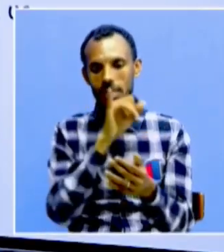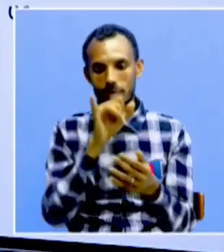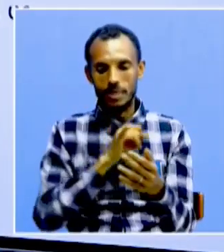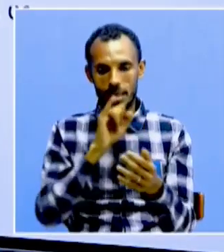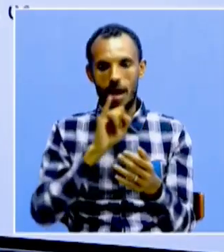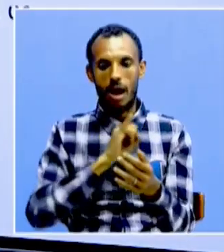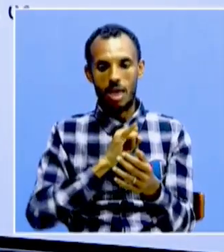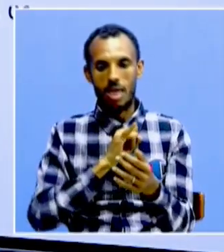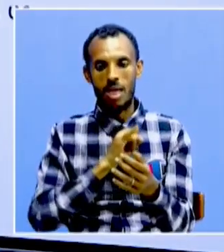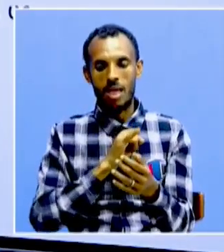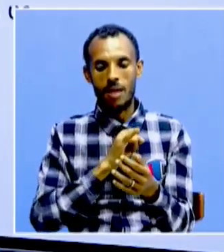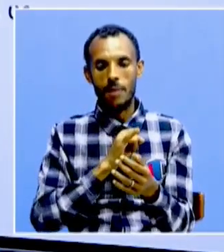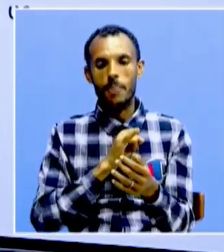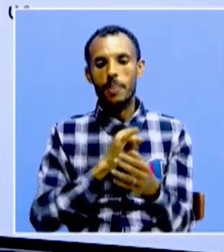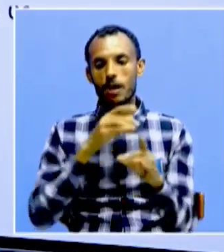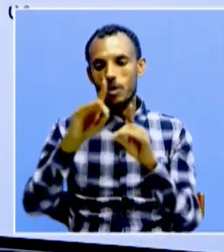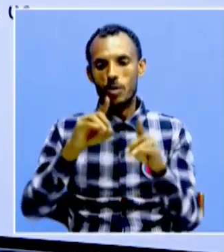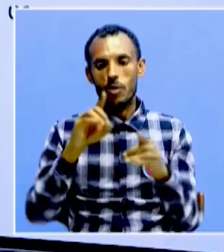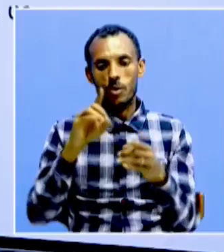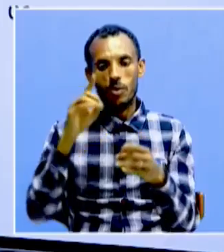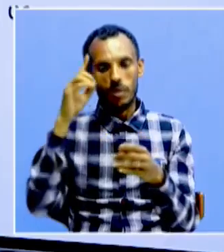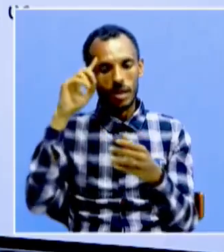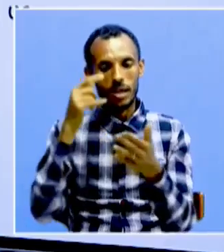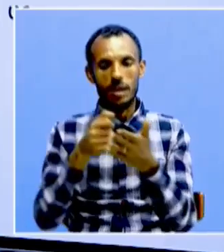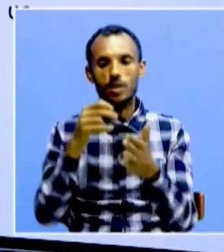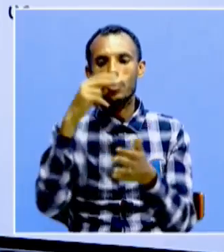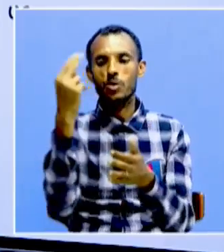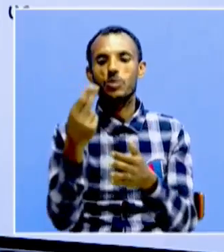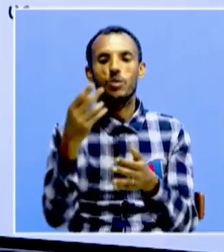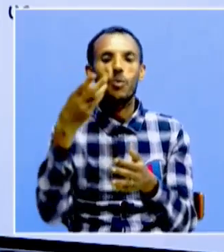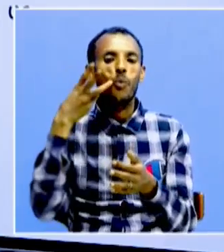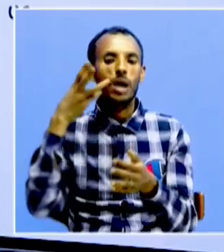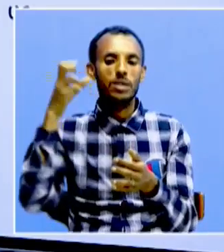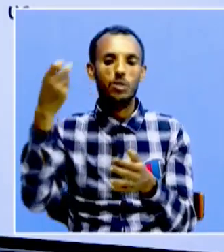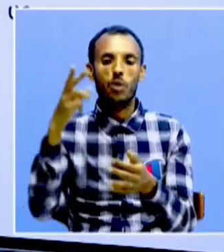I. Do you think it uses was or were?